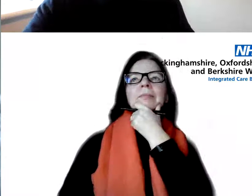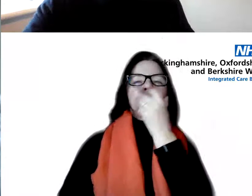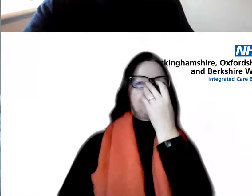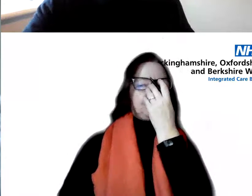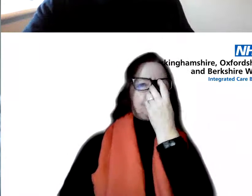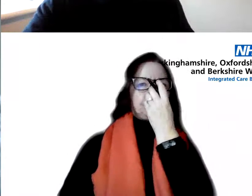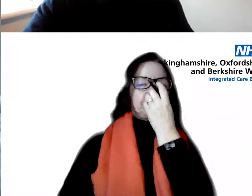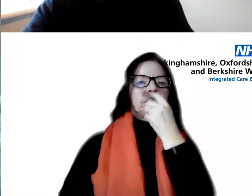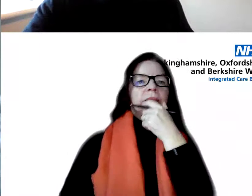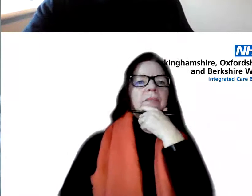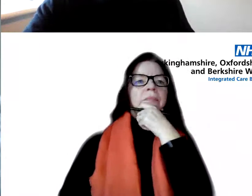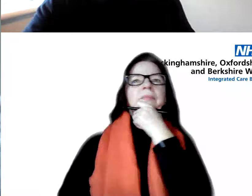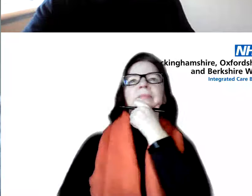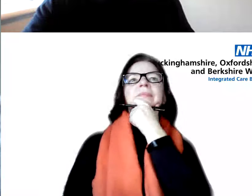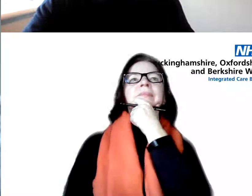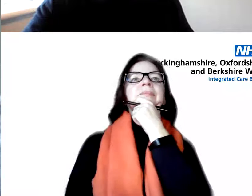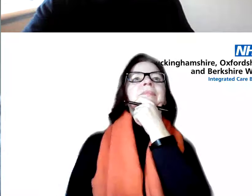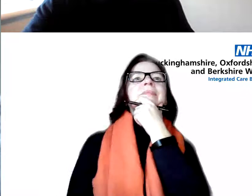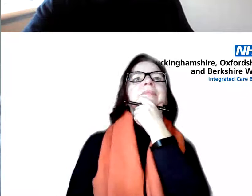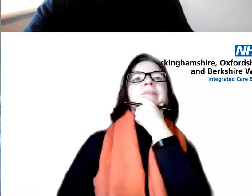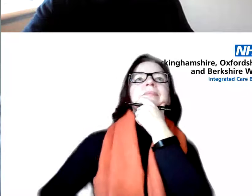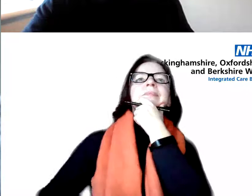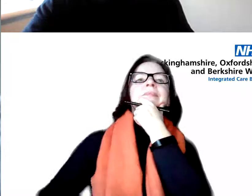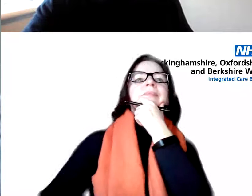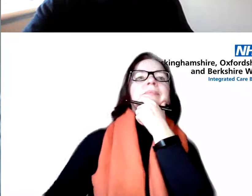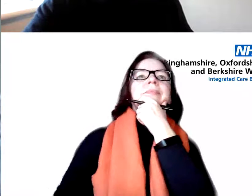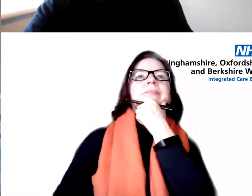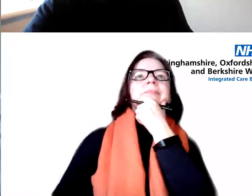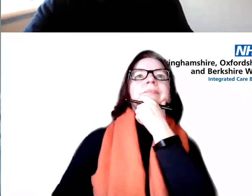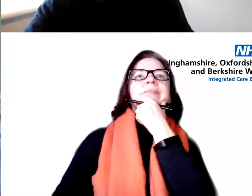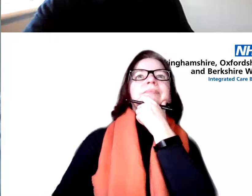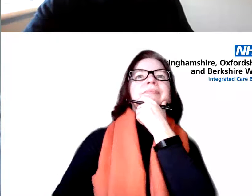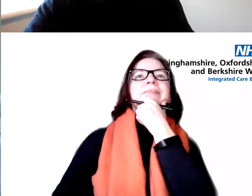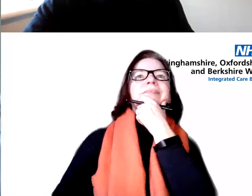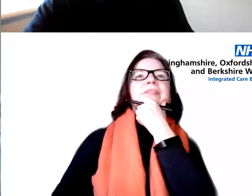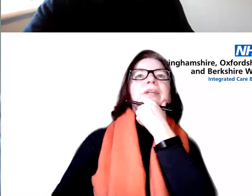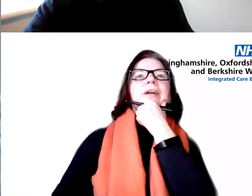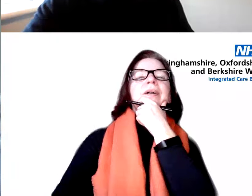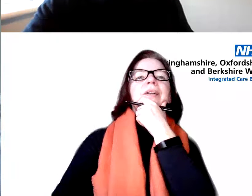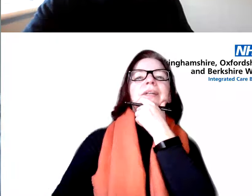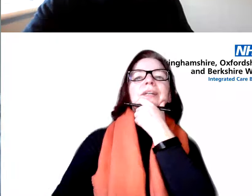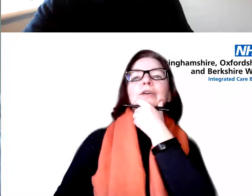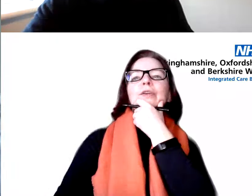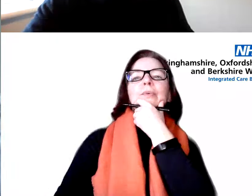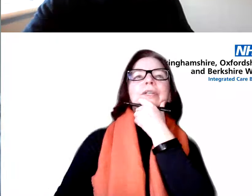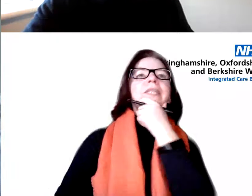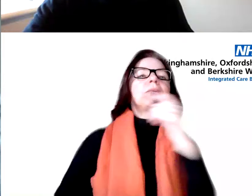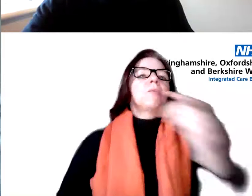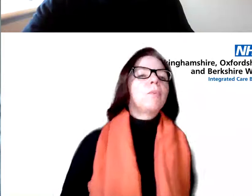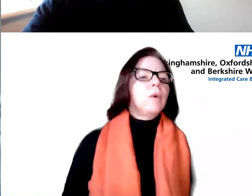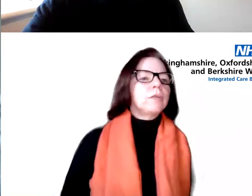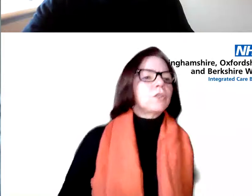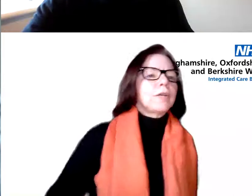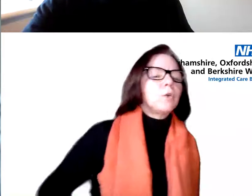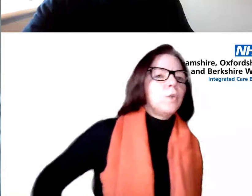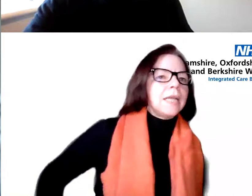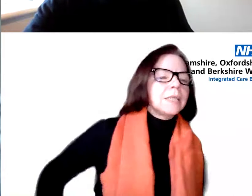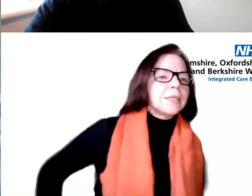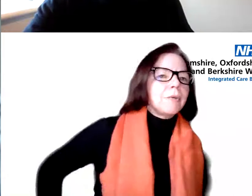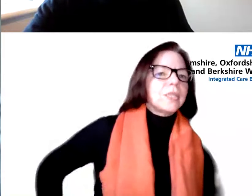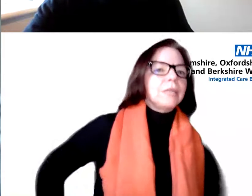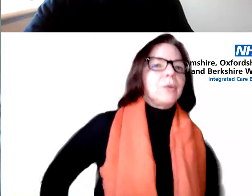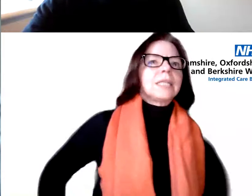So, Nikki, is Nikki on? She might not have joined yet. No worries. Well, sorry,